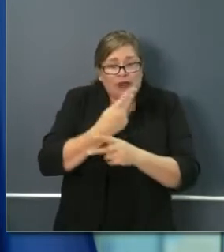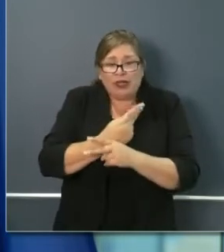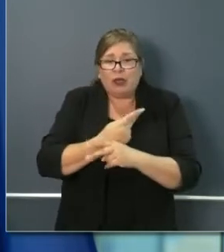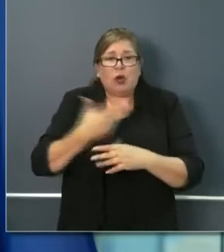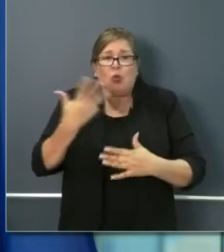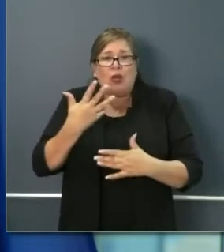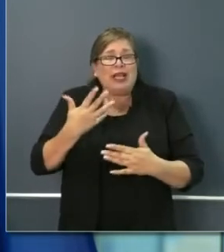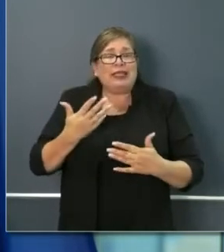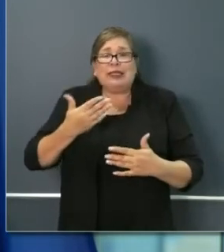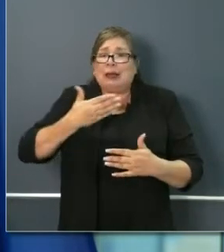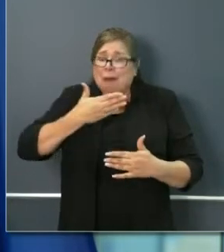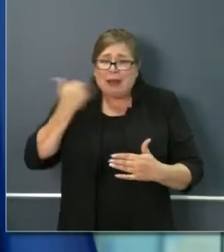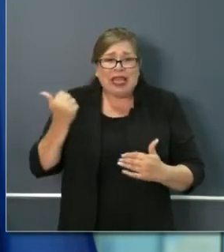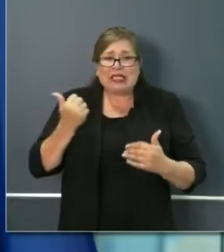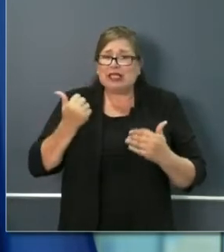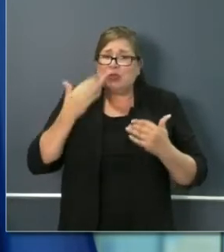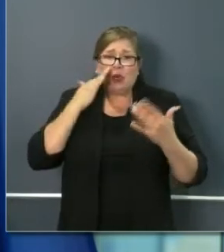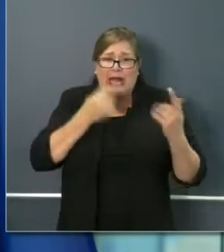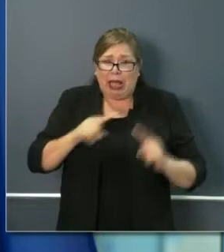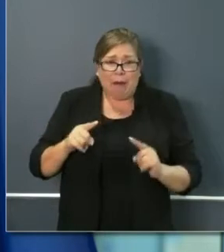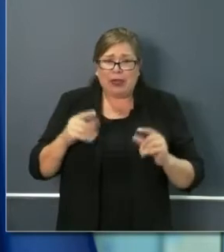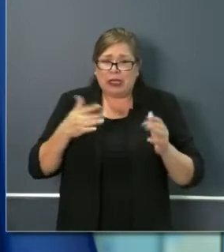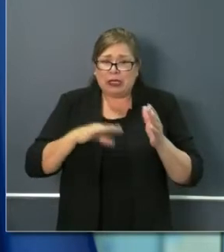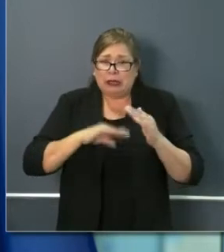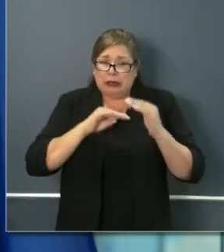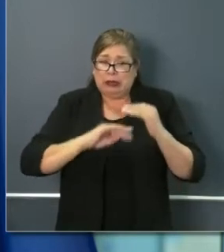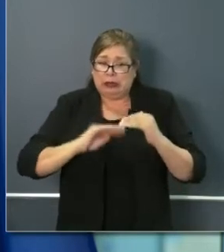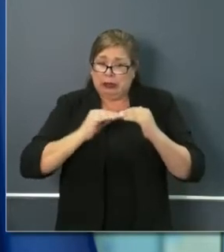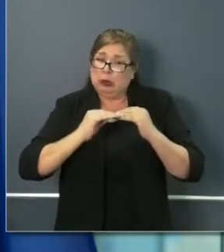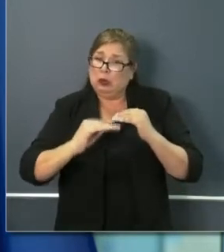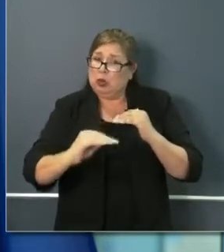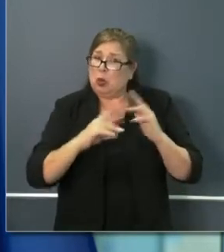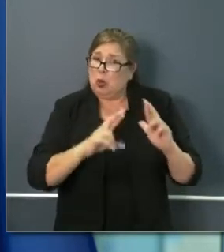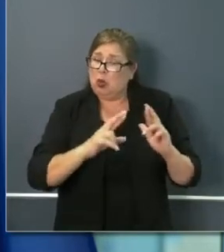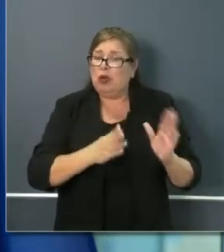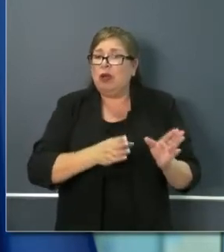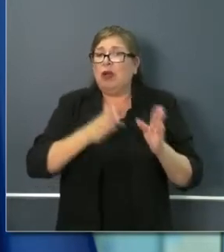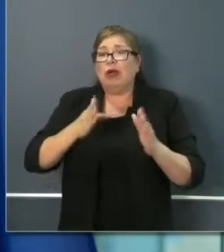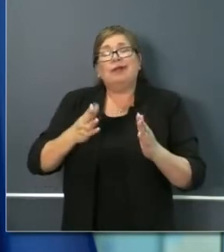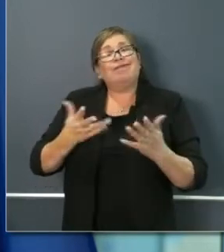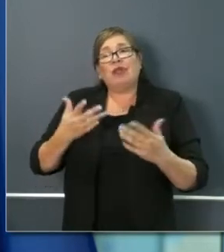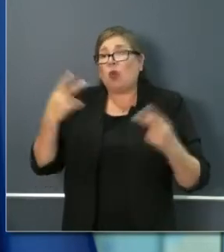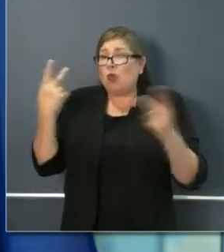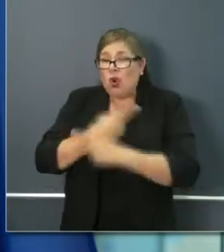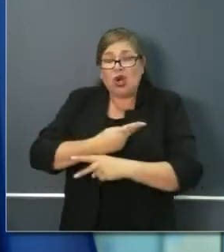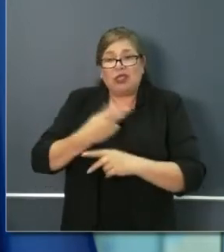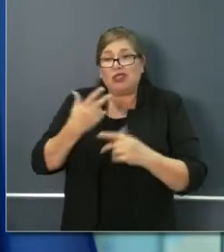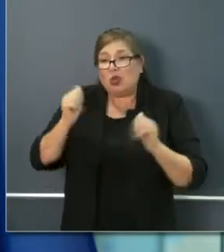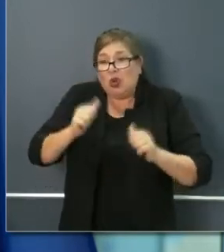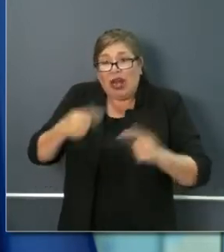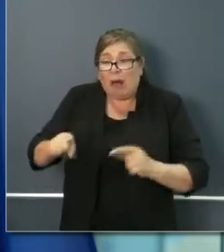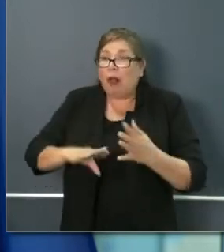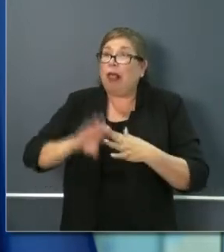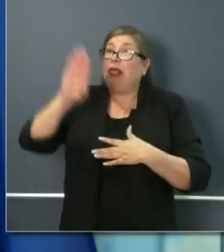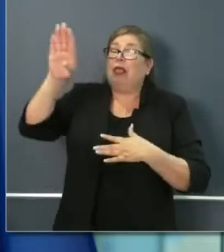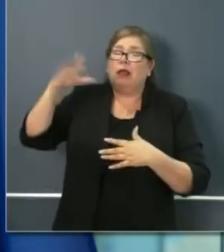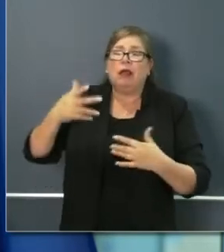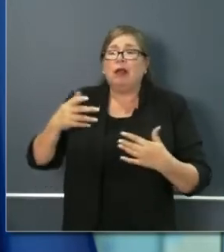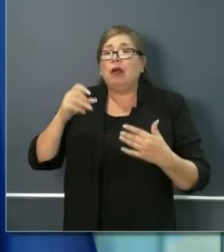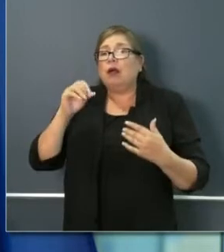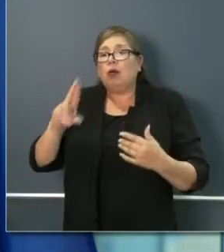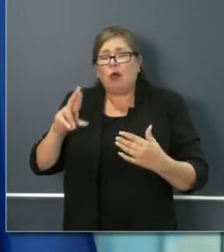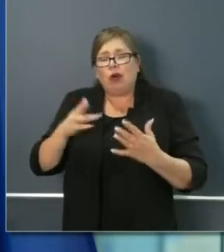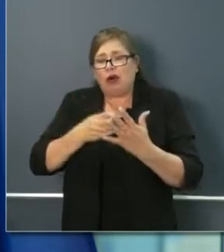it assumes the most important piece, not AI, not big data, not just mortality